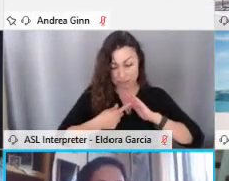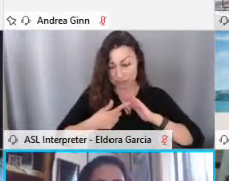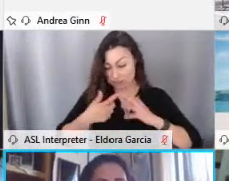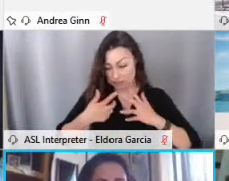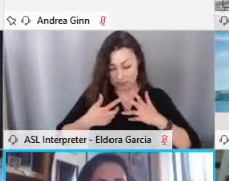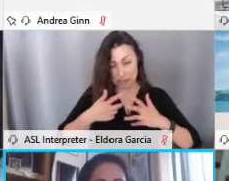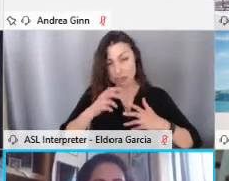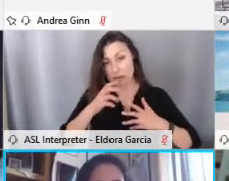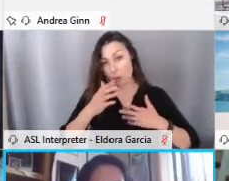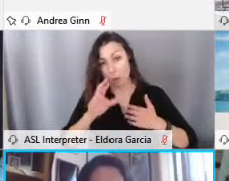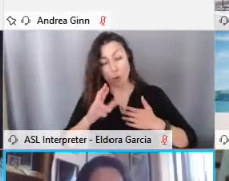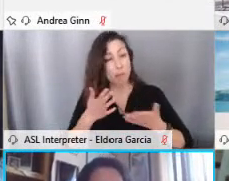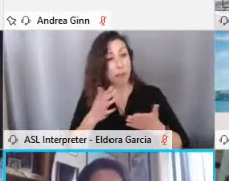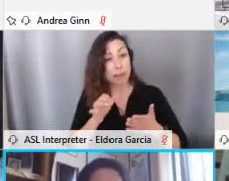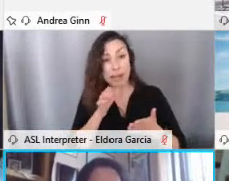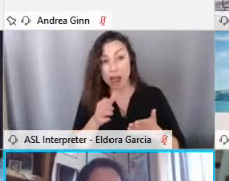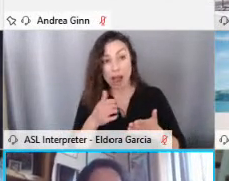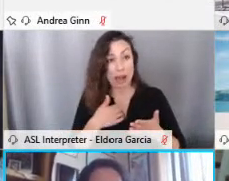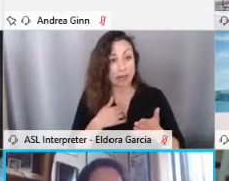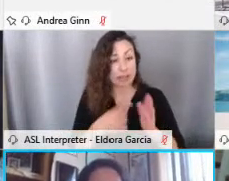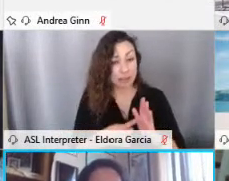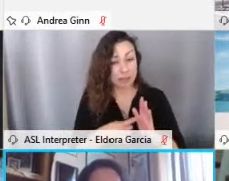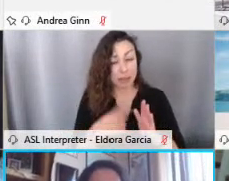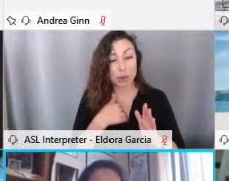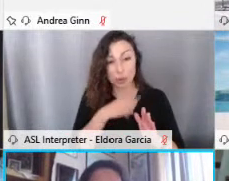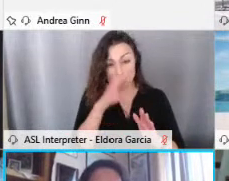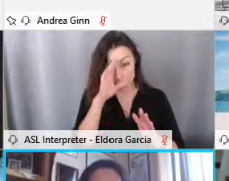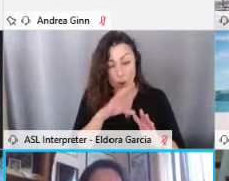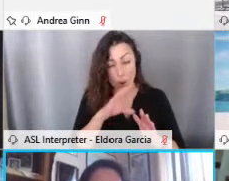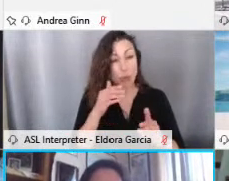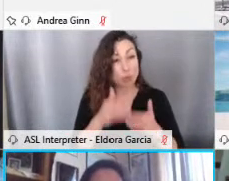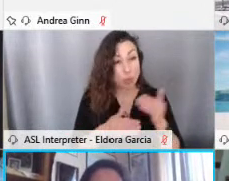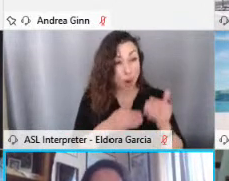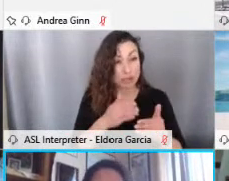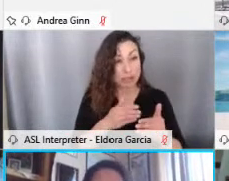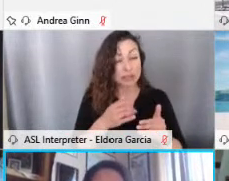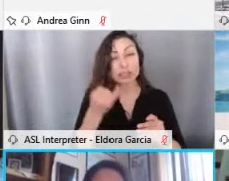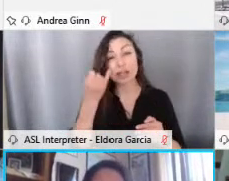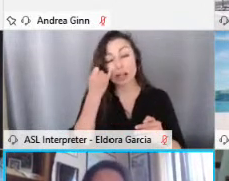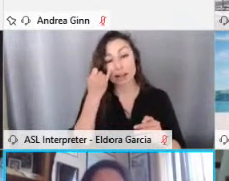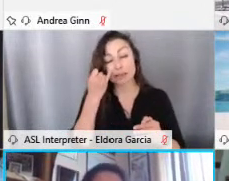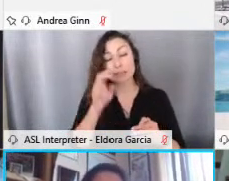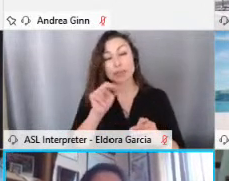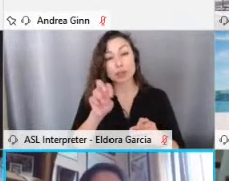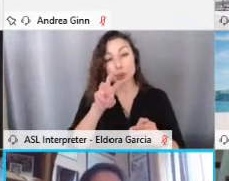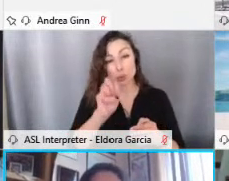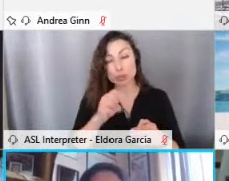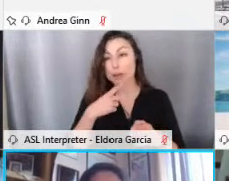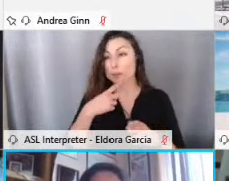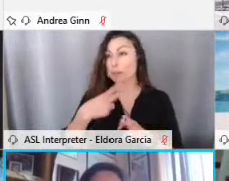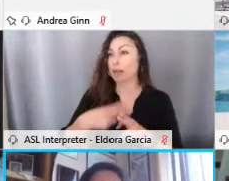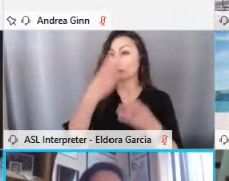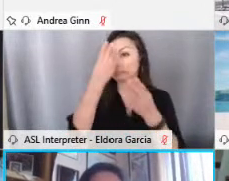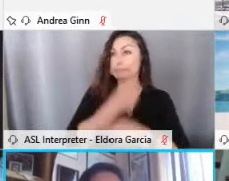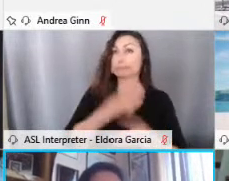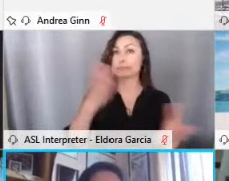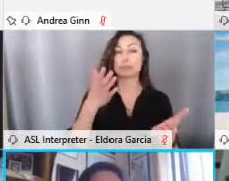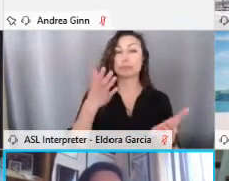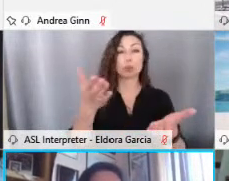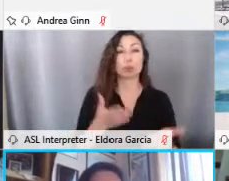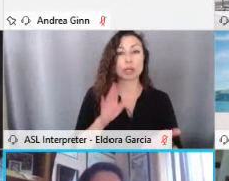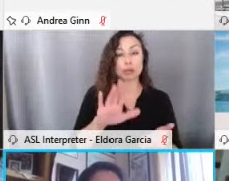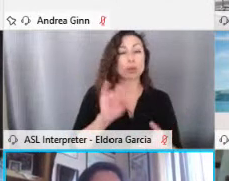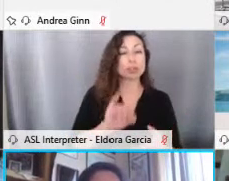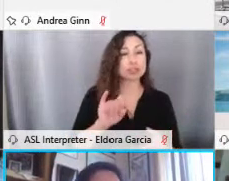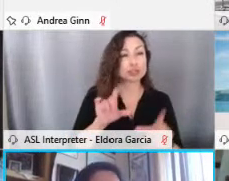whichever, asymptomatic, as we know the process, but if the news media is mentioning that you to bring your